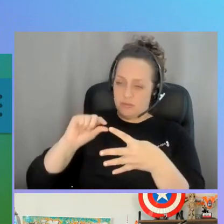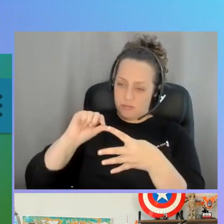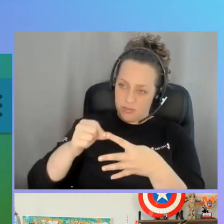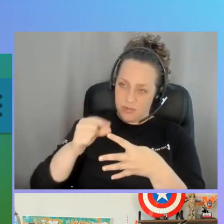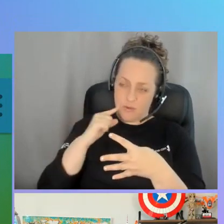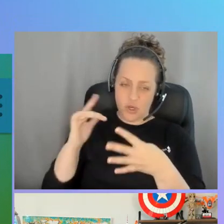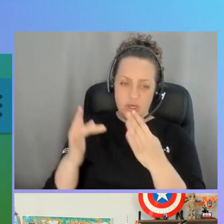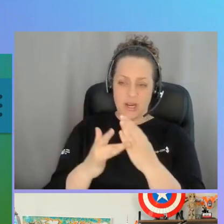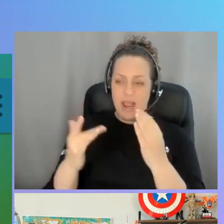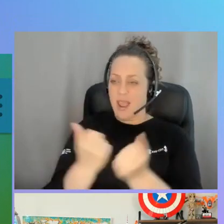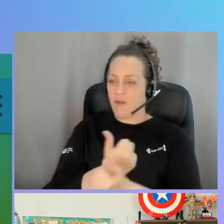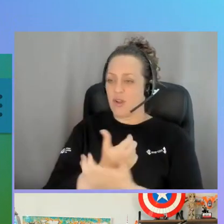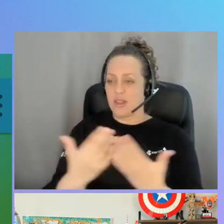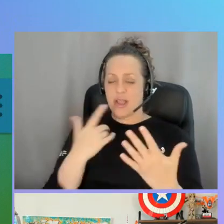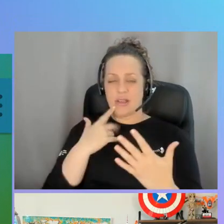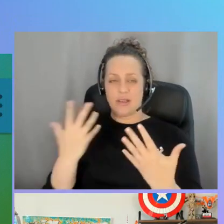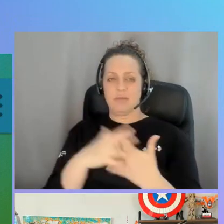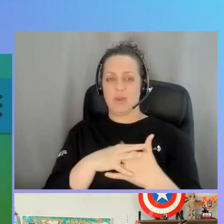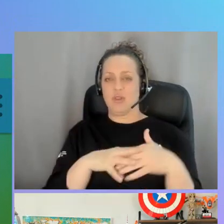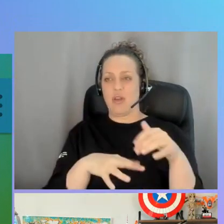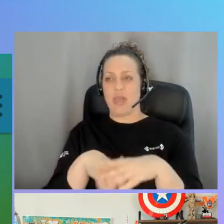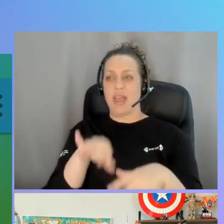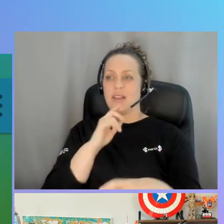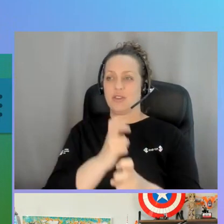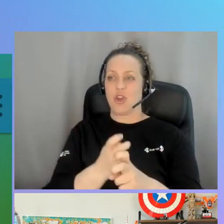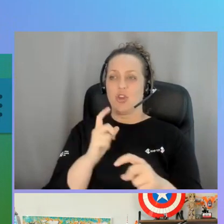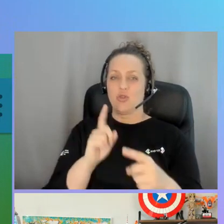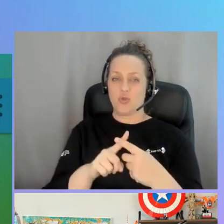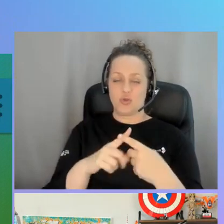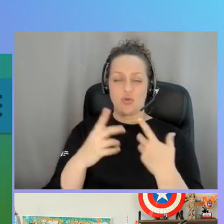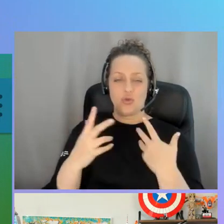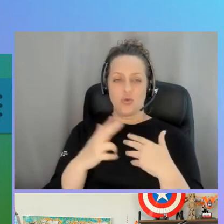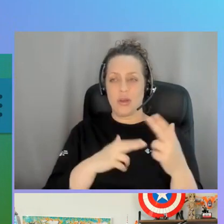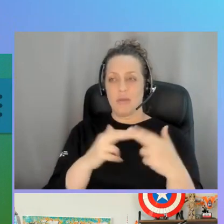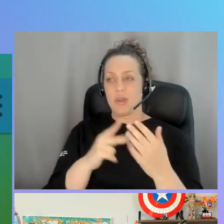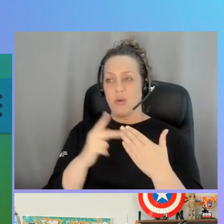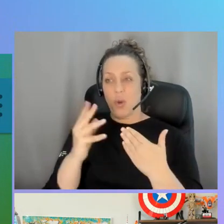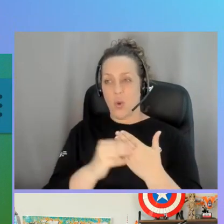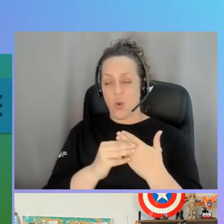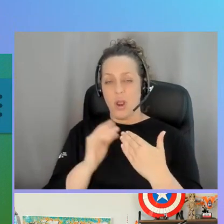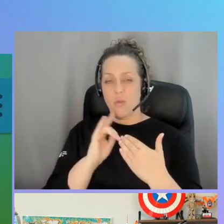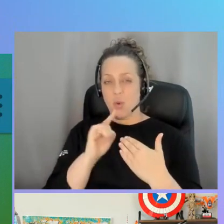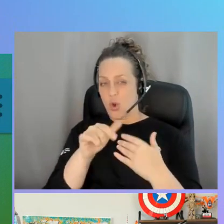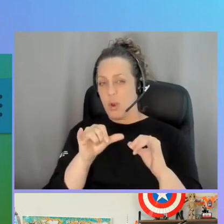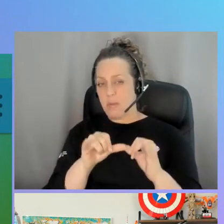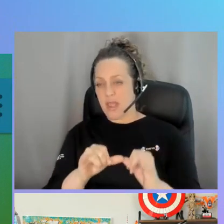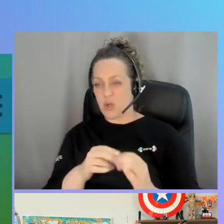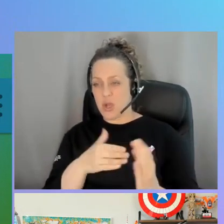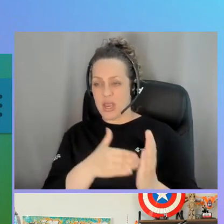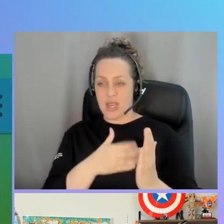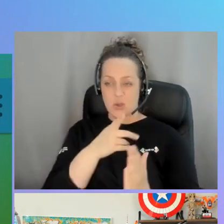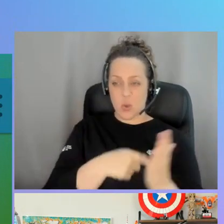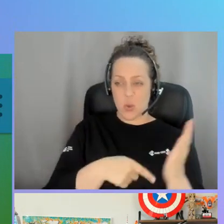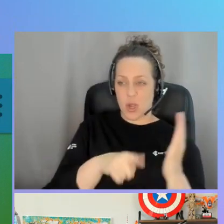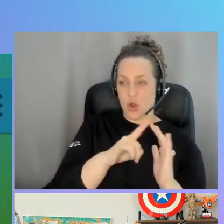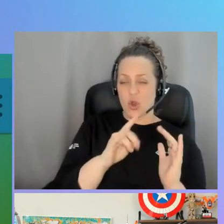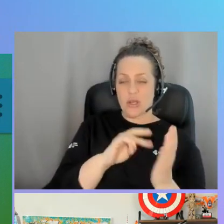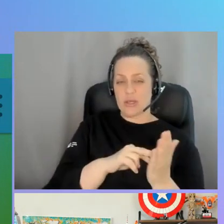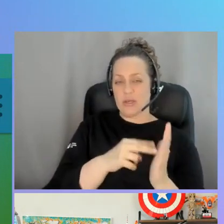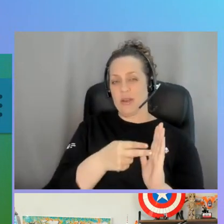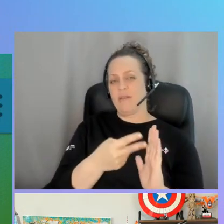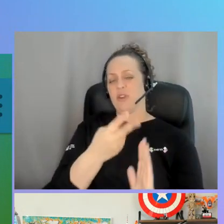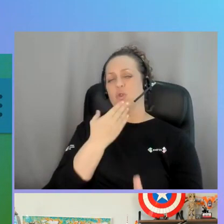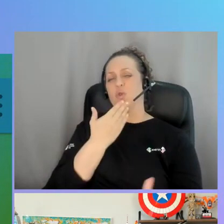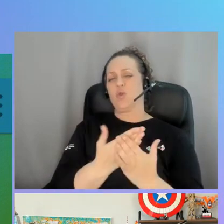technology, because everything else is kind of built on that, right? It's hard to build a program where you're measuring against what, your definition of